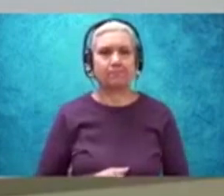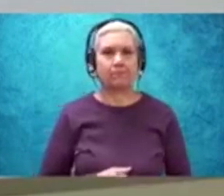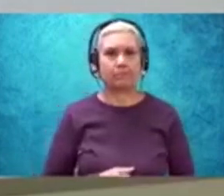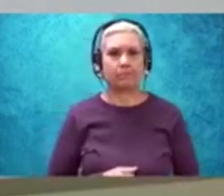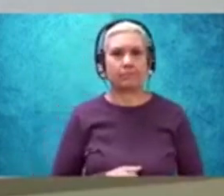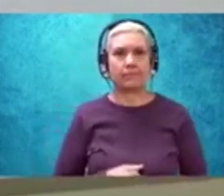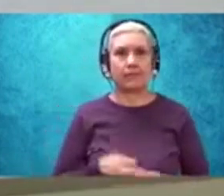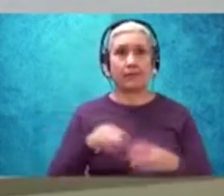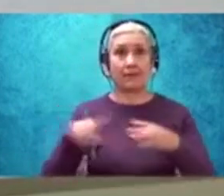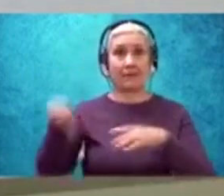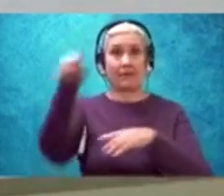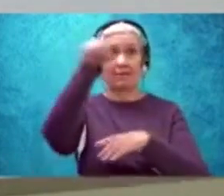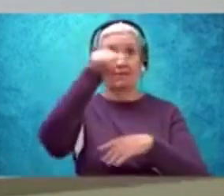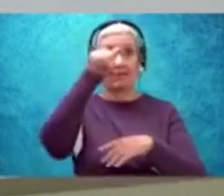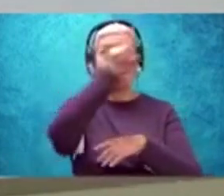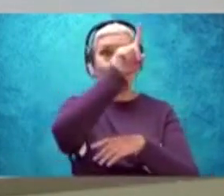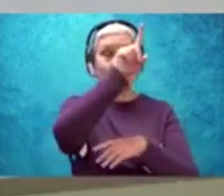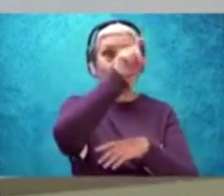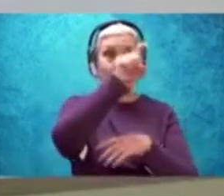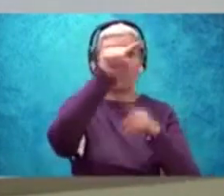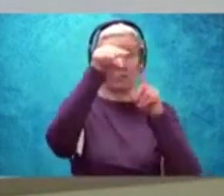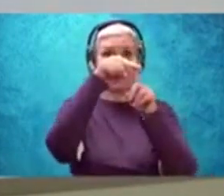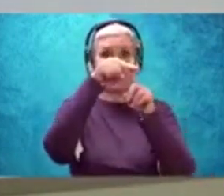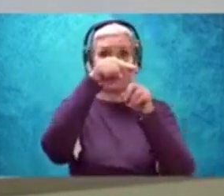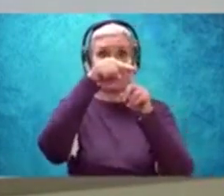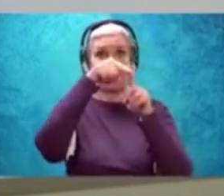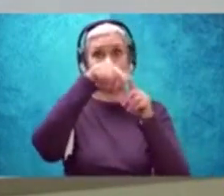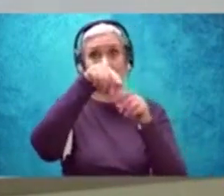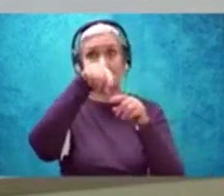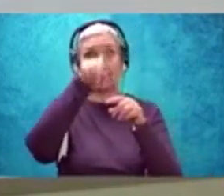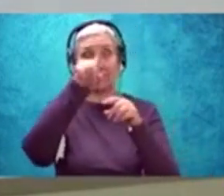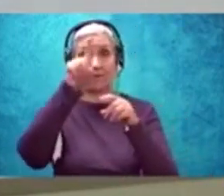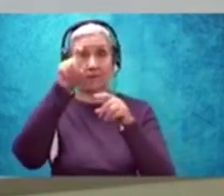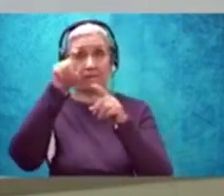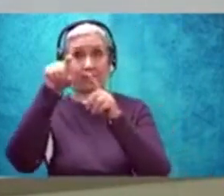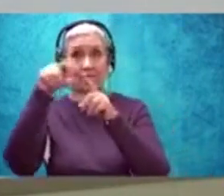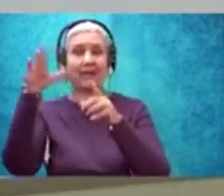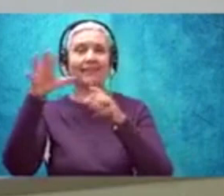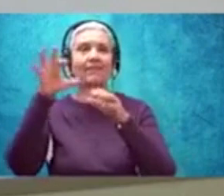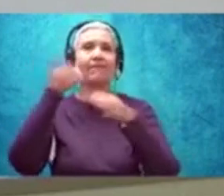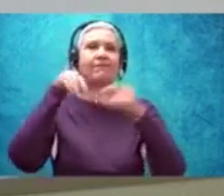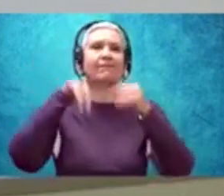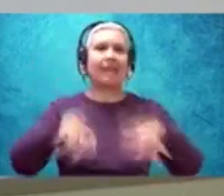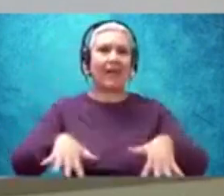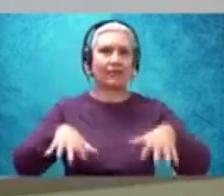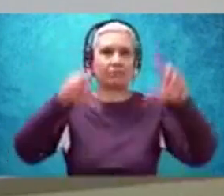Whereas the top part, the 1x squared plus 1x plus 3, is the factored form.